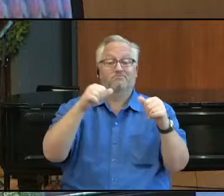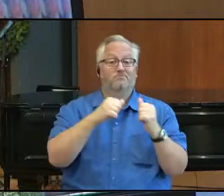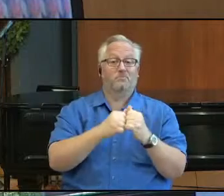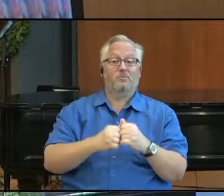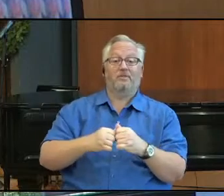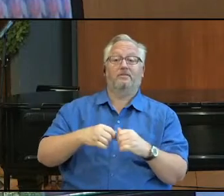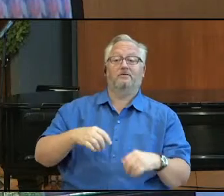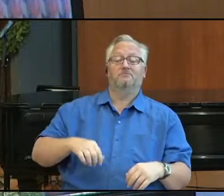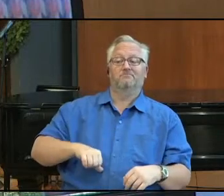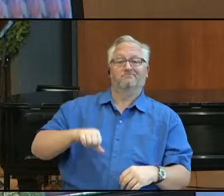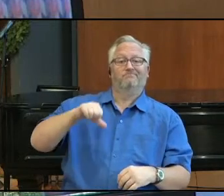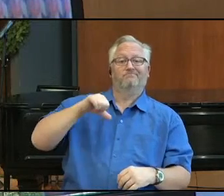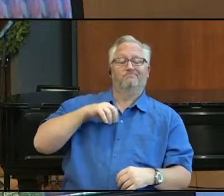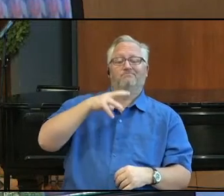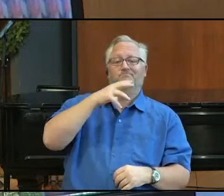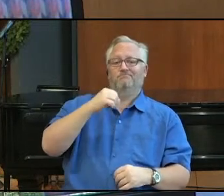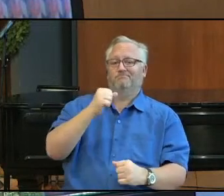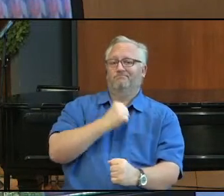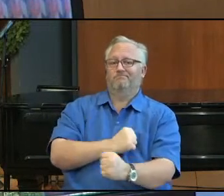love.